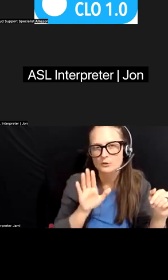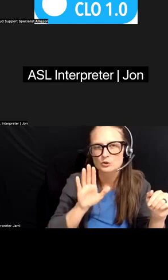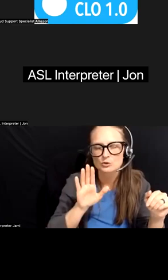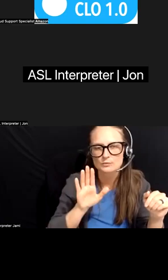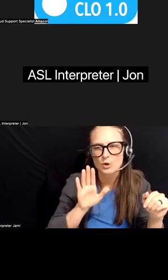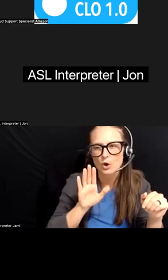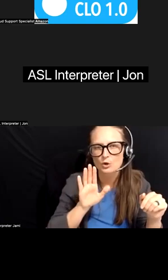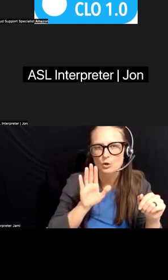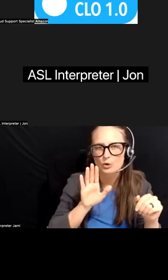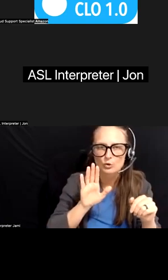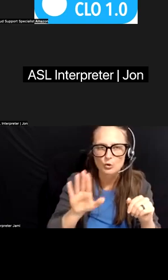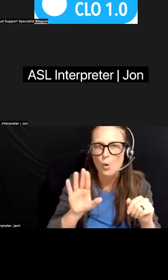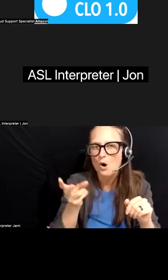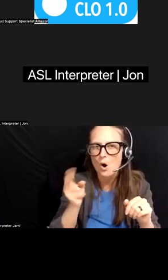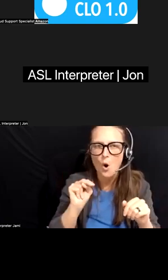dedicated